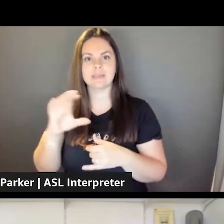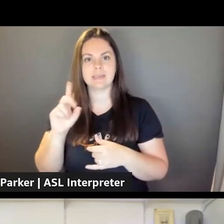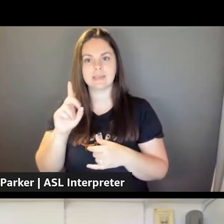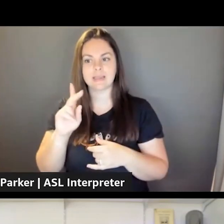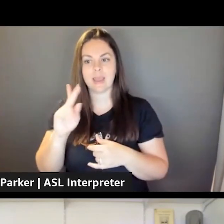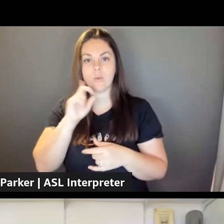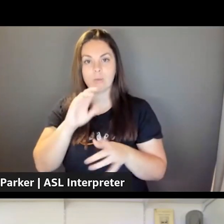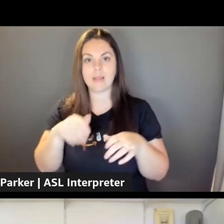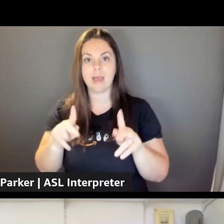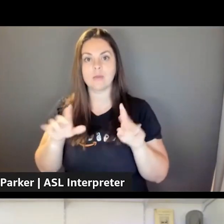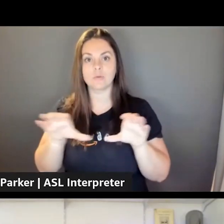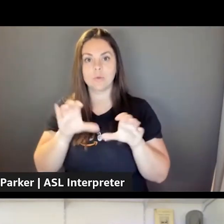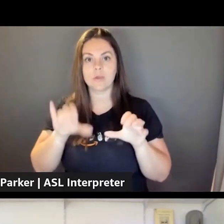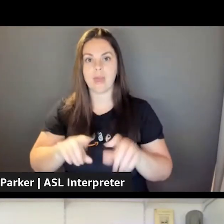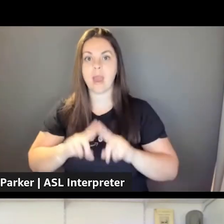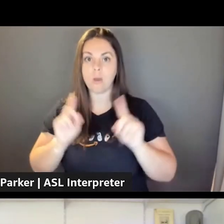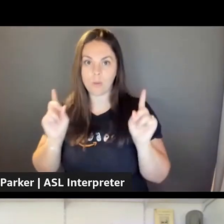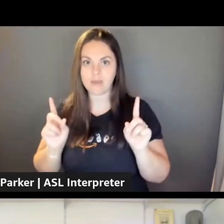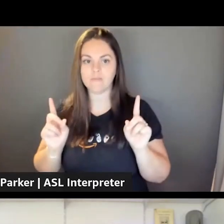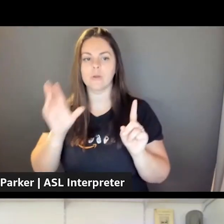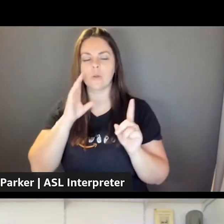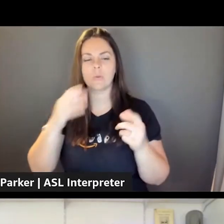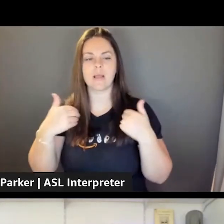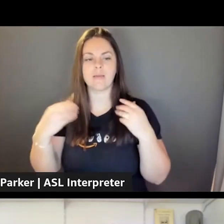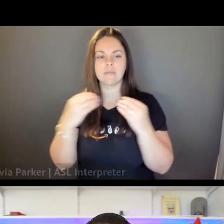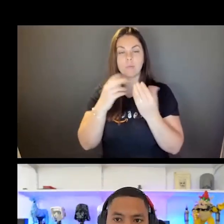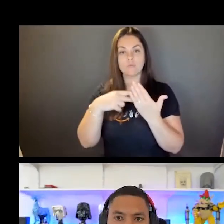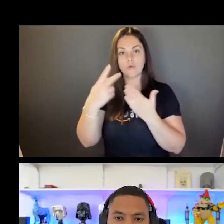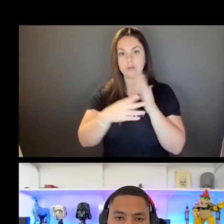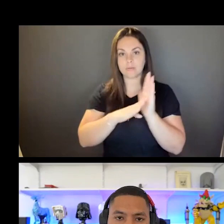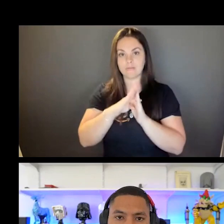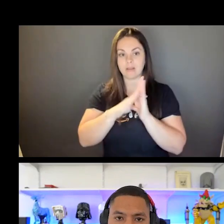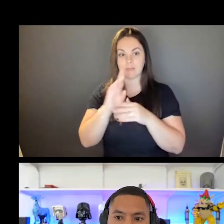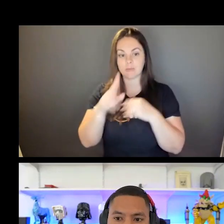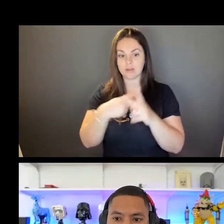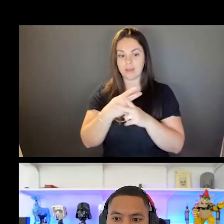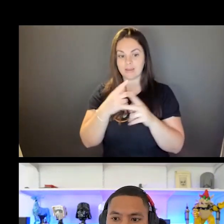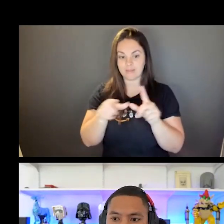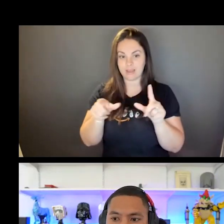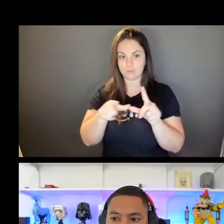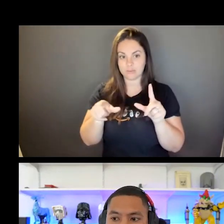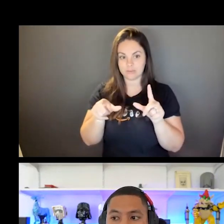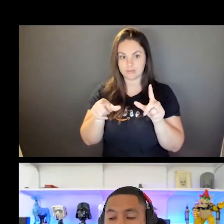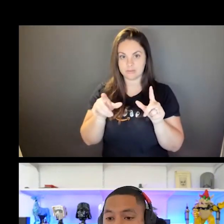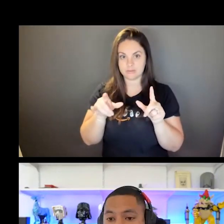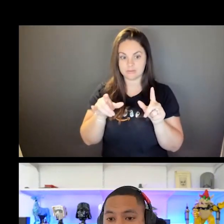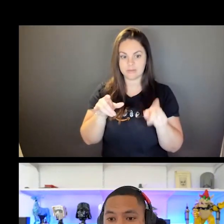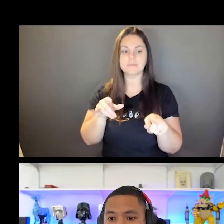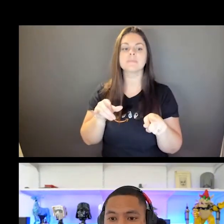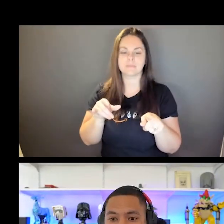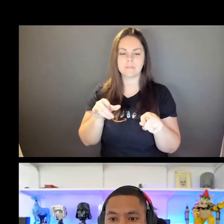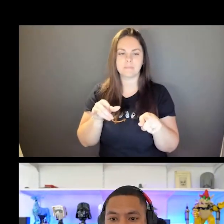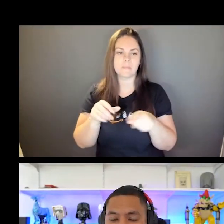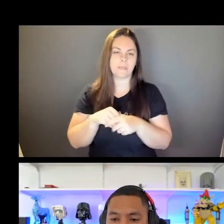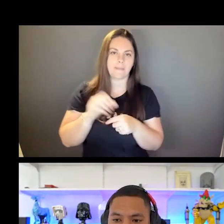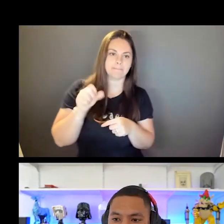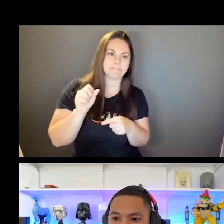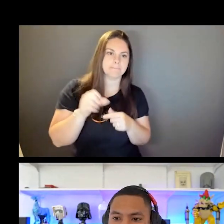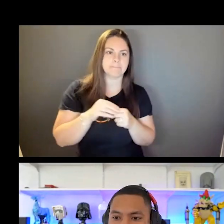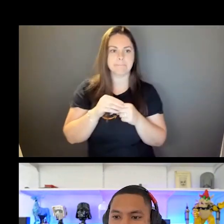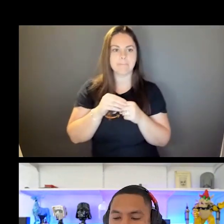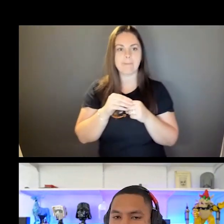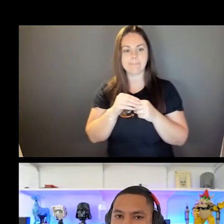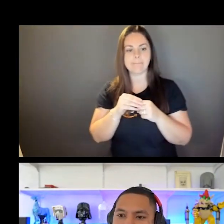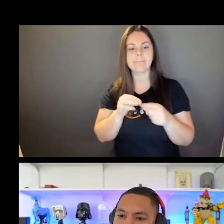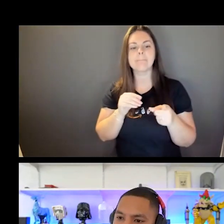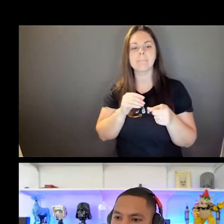type of thing, but with more programming developer type languages. Michael, Am I right? Receipts here. Exactly. Oh, I guess some